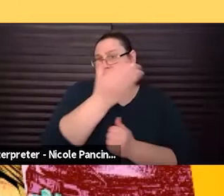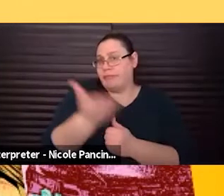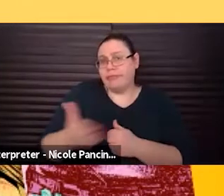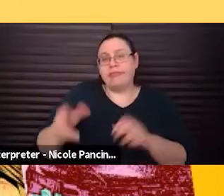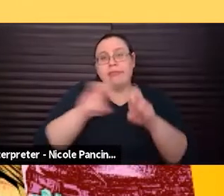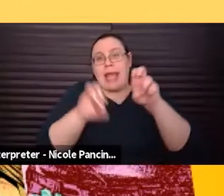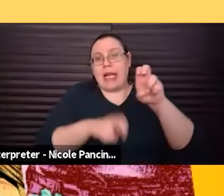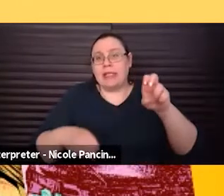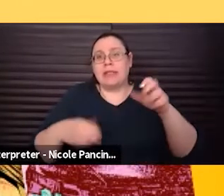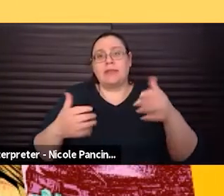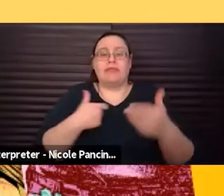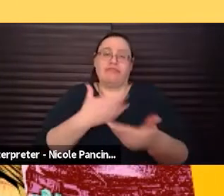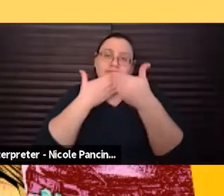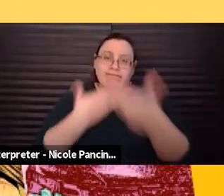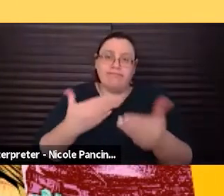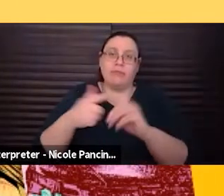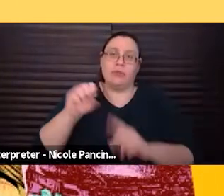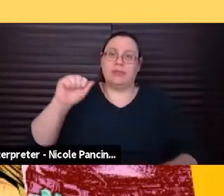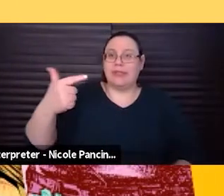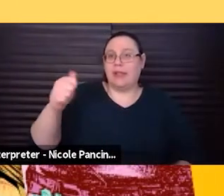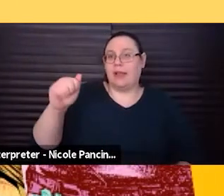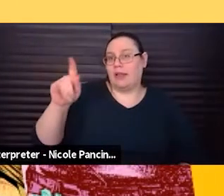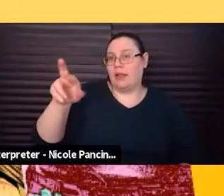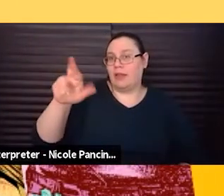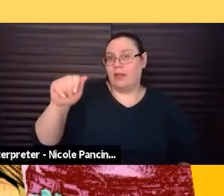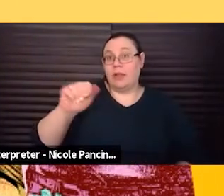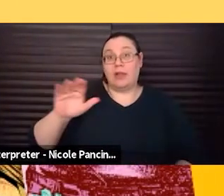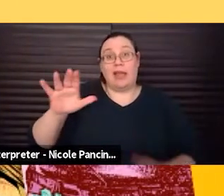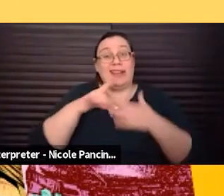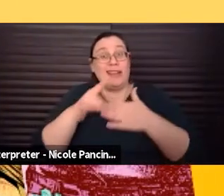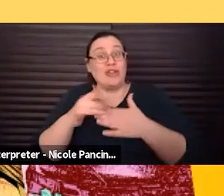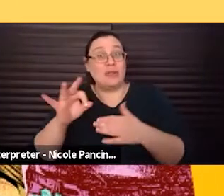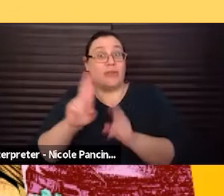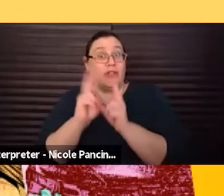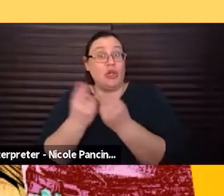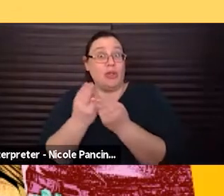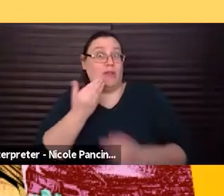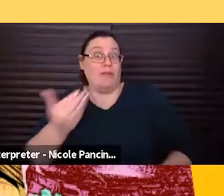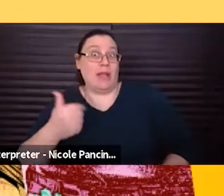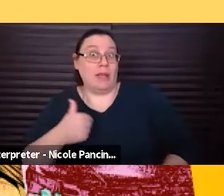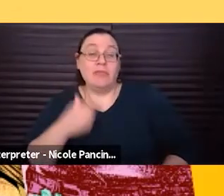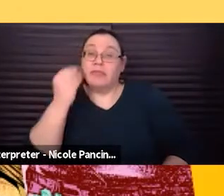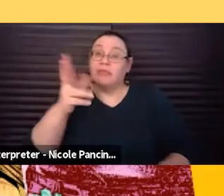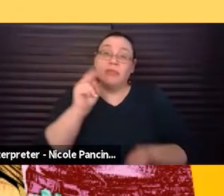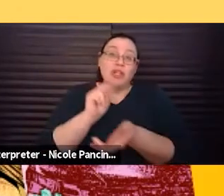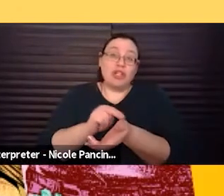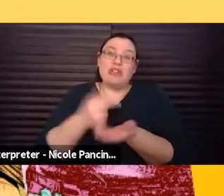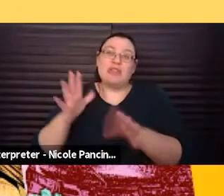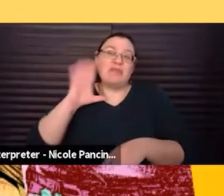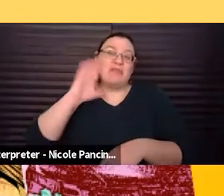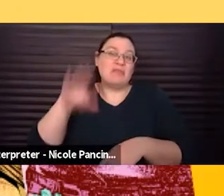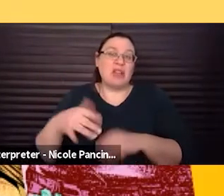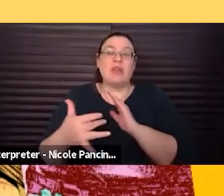panelists. And I really want to thank SAG-AFTRA and the leadership of the union for having me. But, you know, nurses know that technology